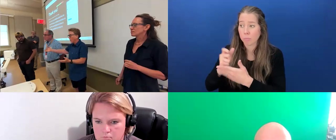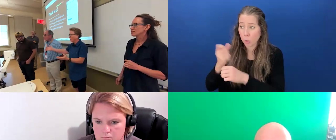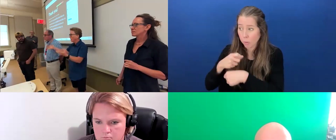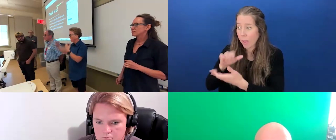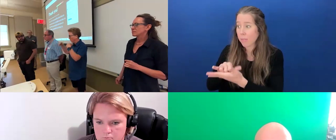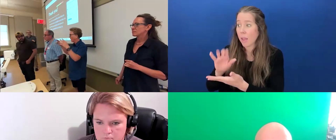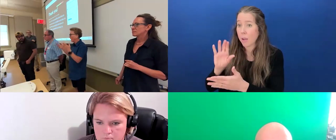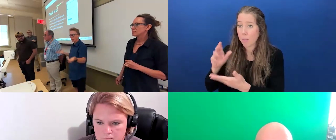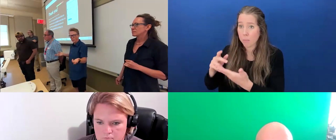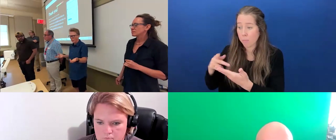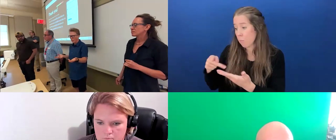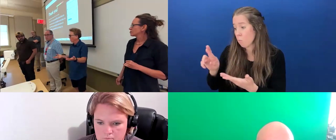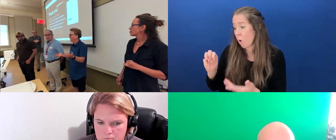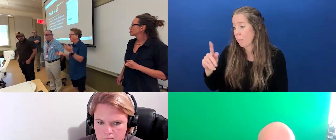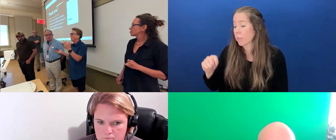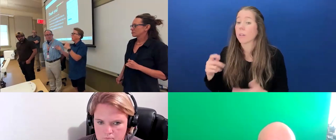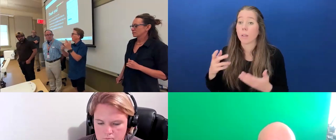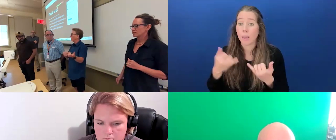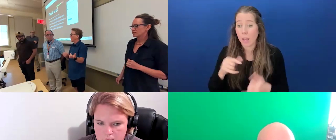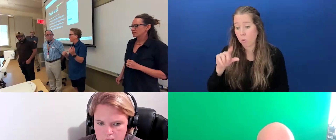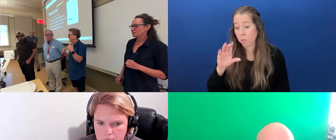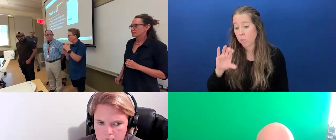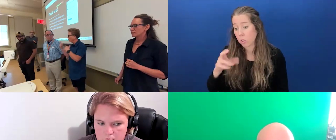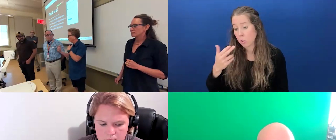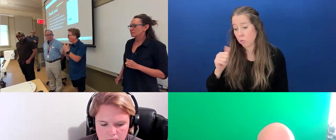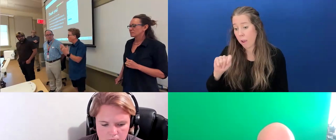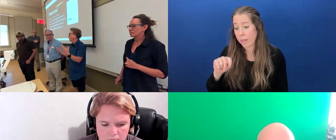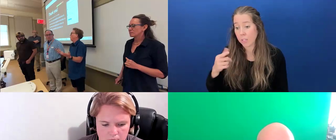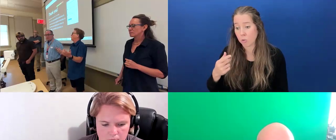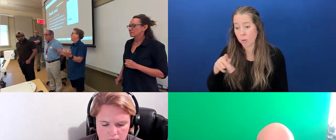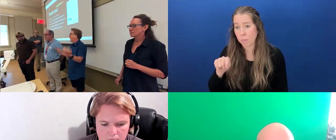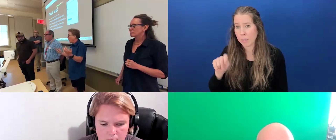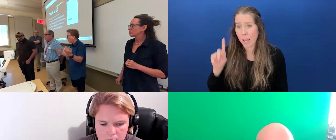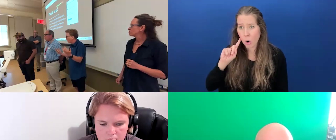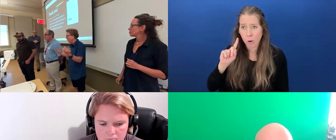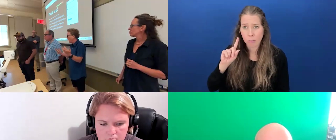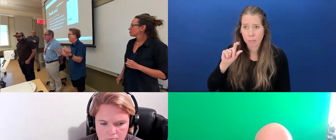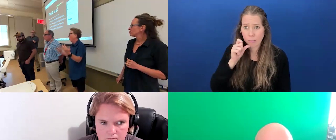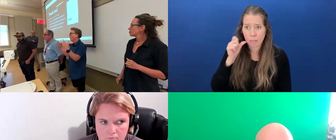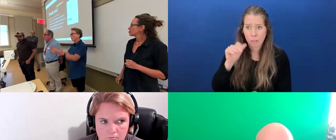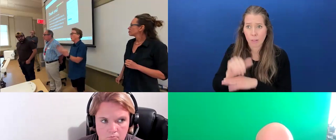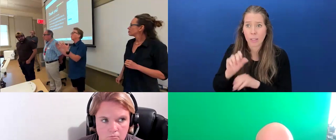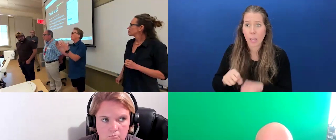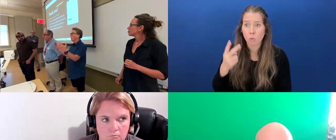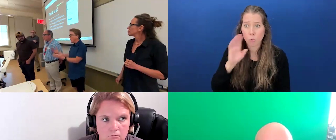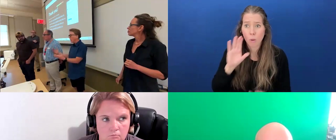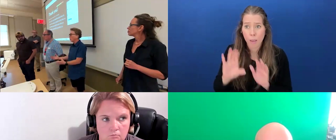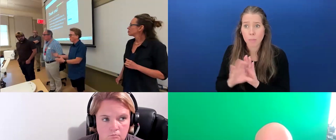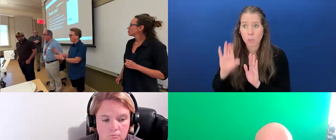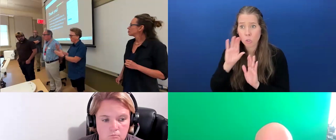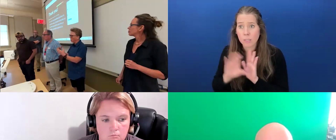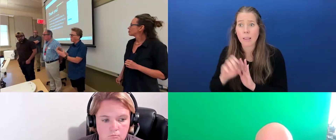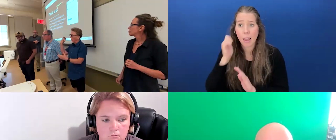a graphic, and actually even now ChatGPT, I heard last night, you can do up to 2 images a day on the free account. So there's